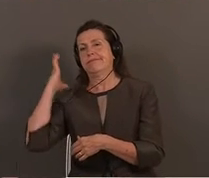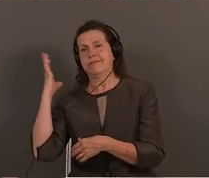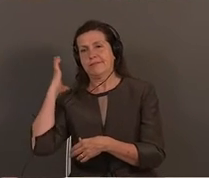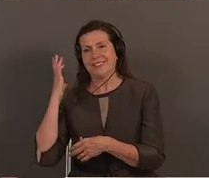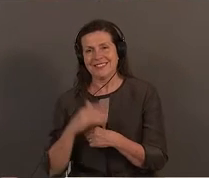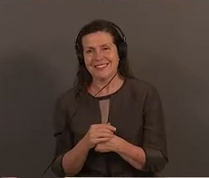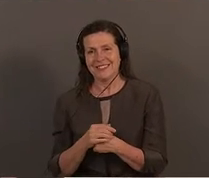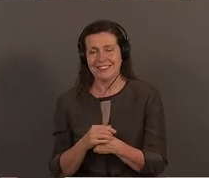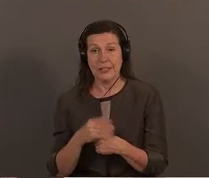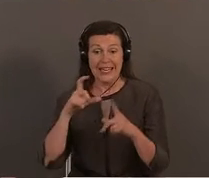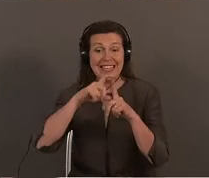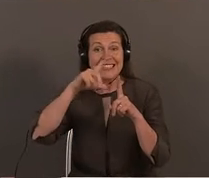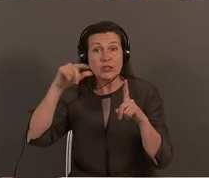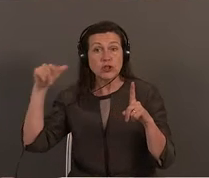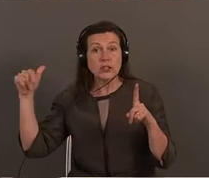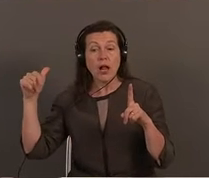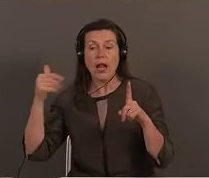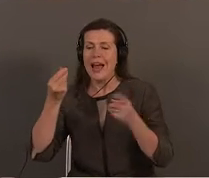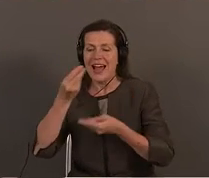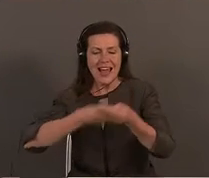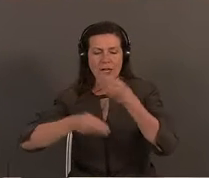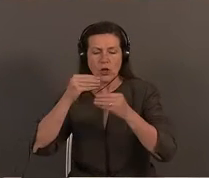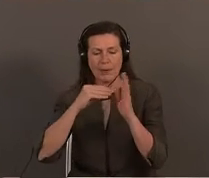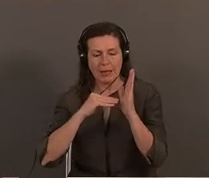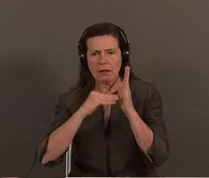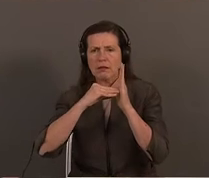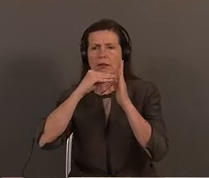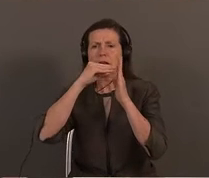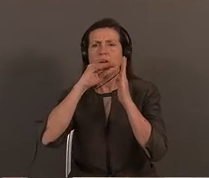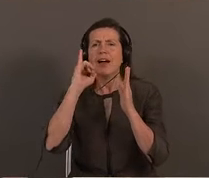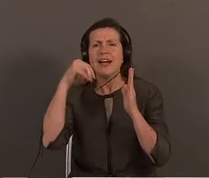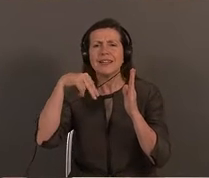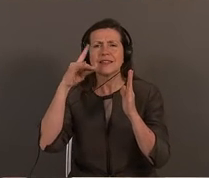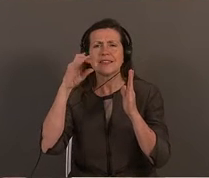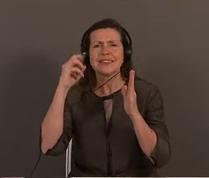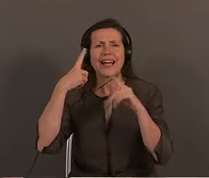to a Digital Economy and Society Index, this ranking list,